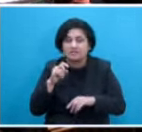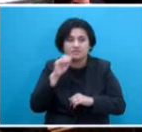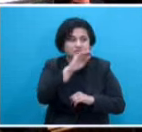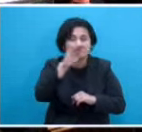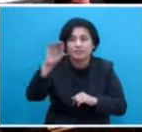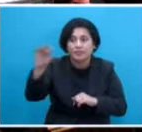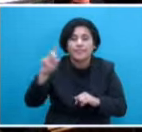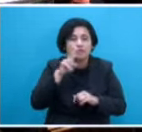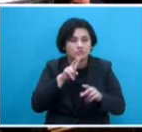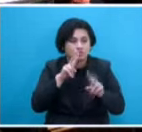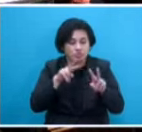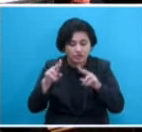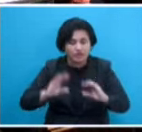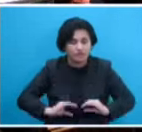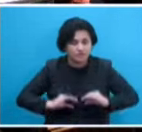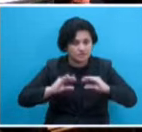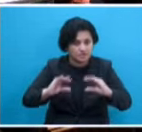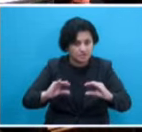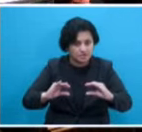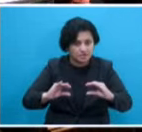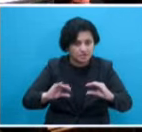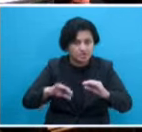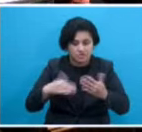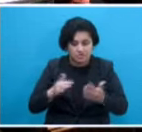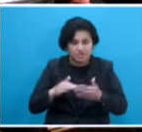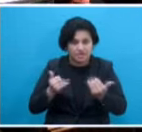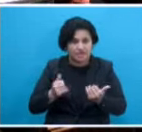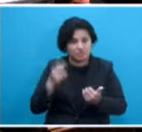has in some cases compromised the checks and balances required